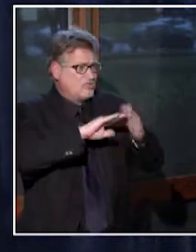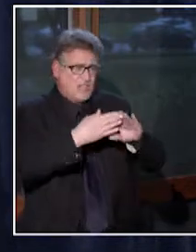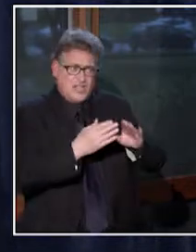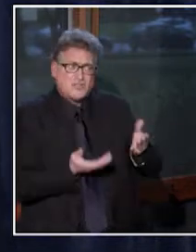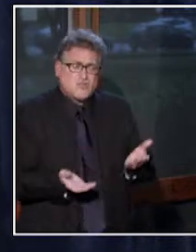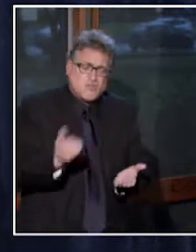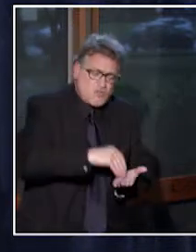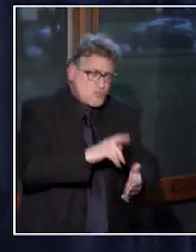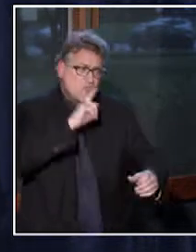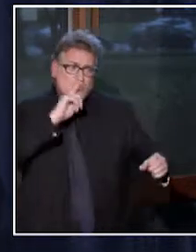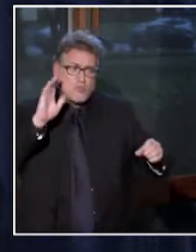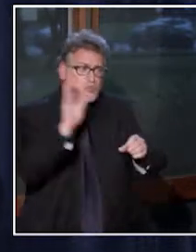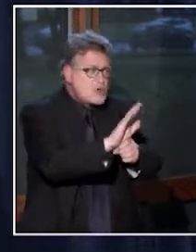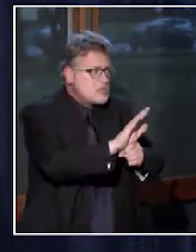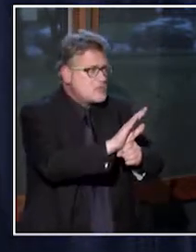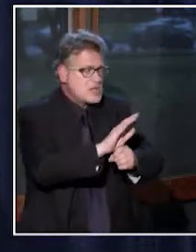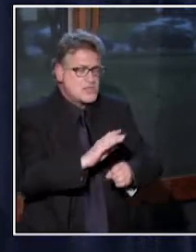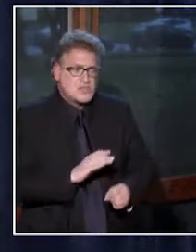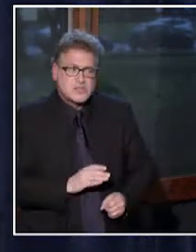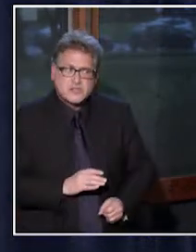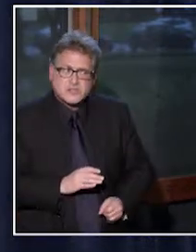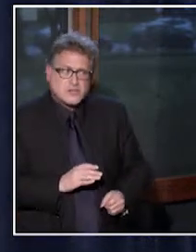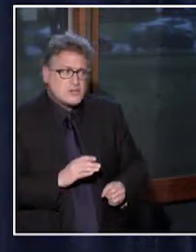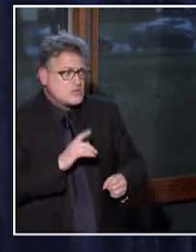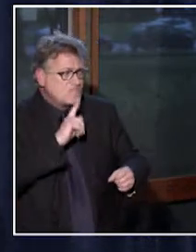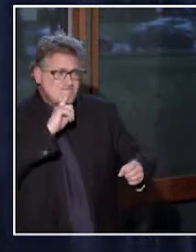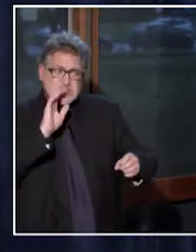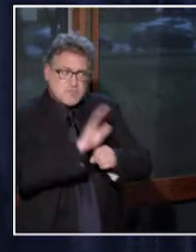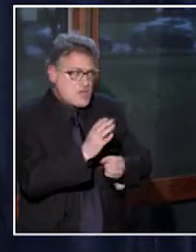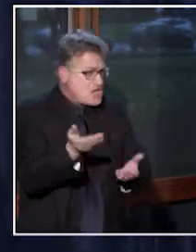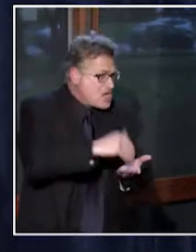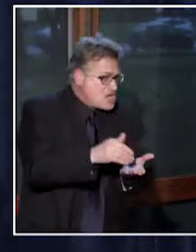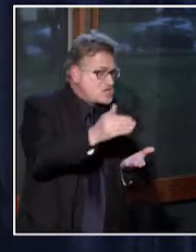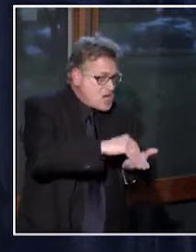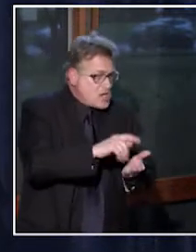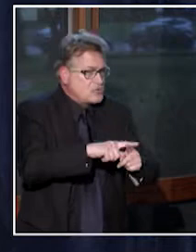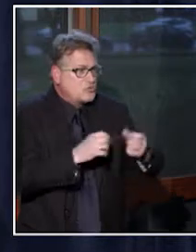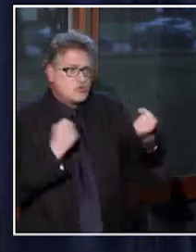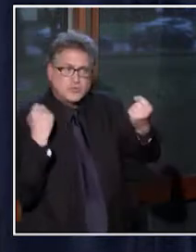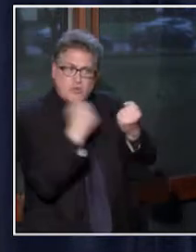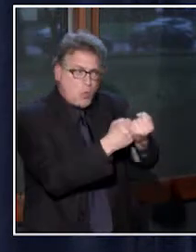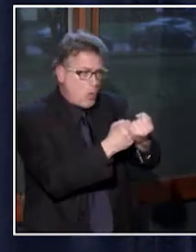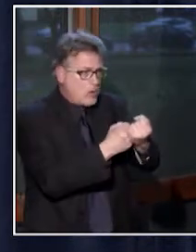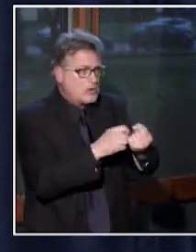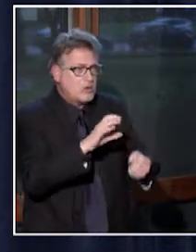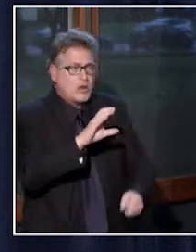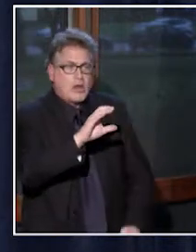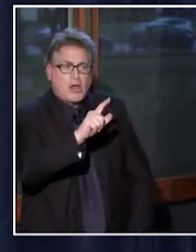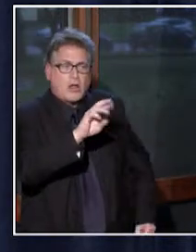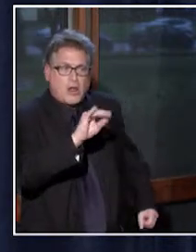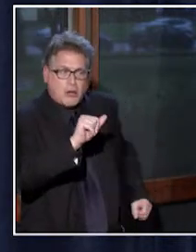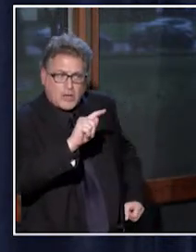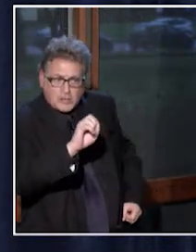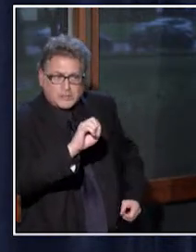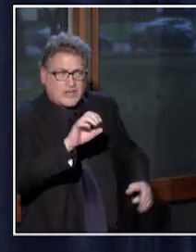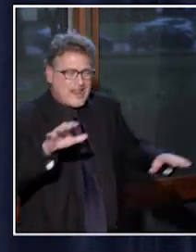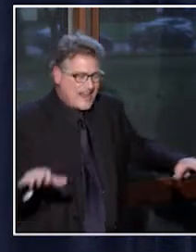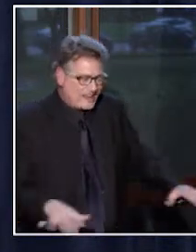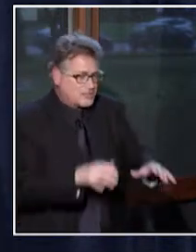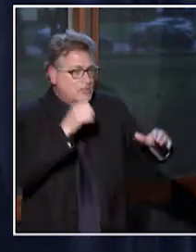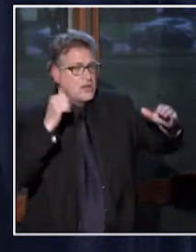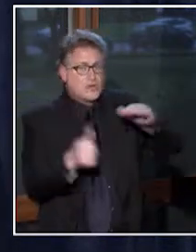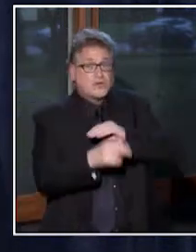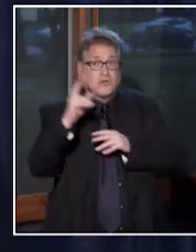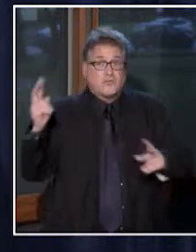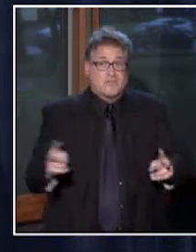recommitting and doubling down on our efforts to support climate action under the Paris Climate Accords,